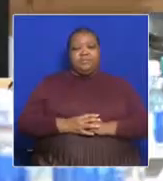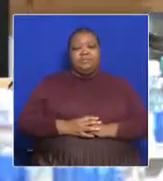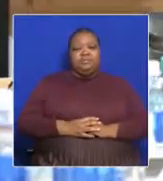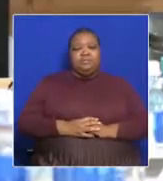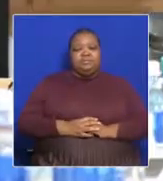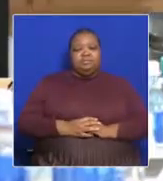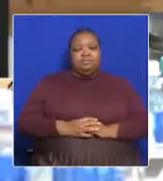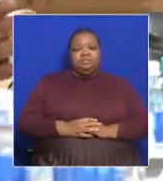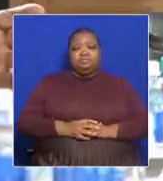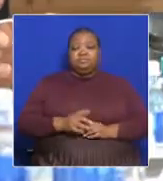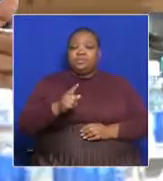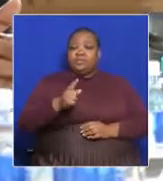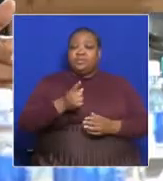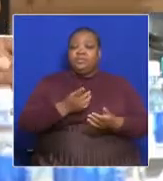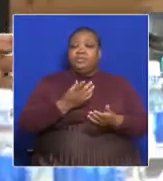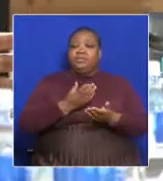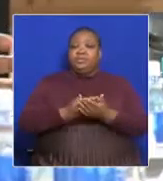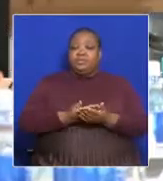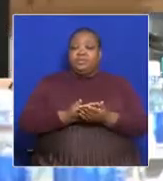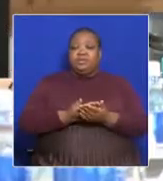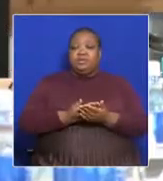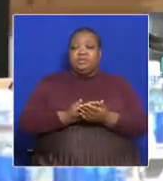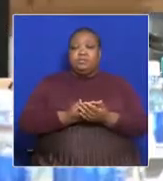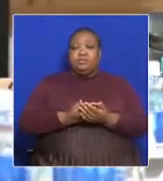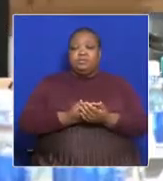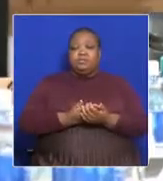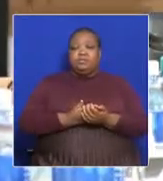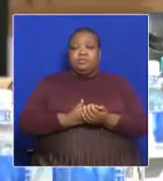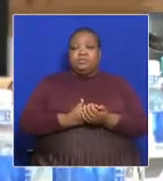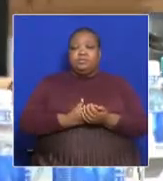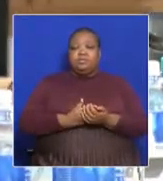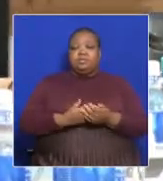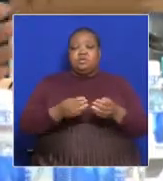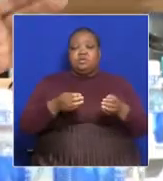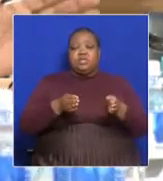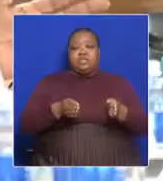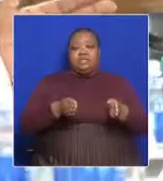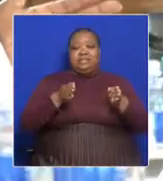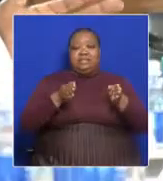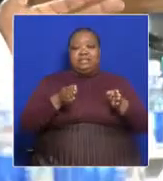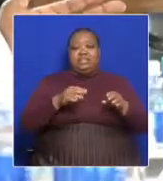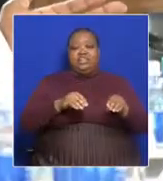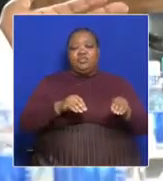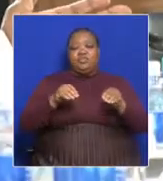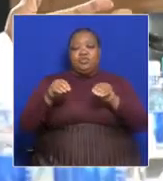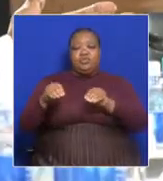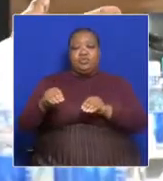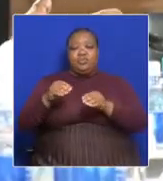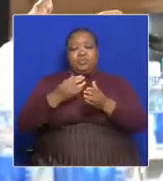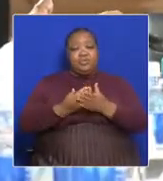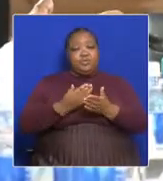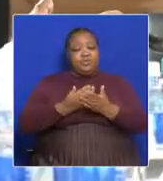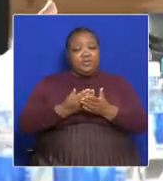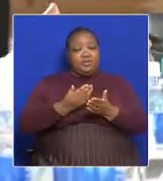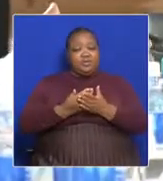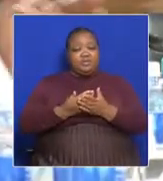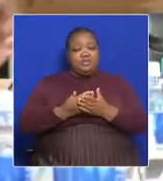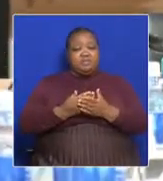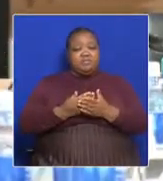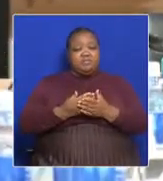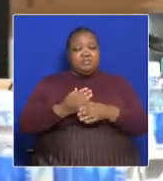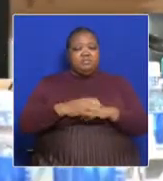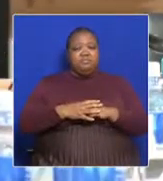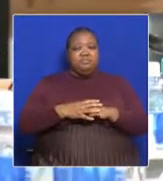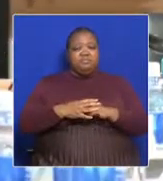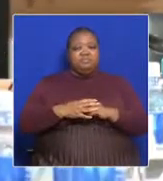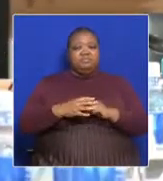could have had the container removed, because when you were engaged by Ms. Sillo today,